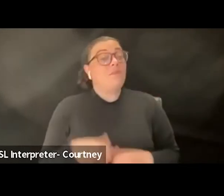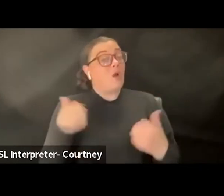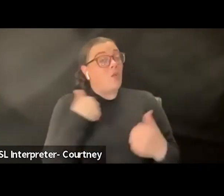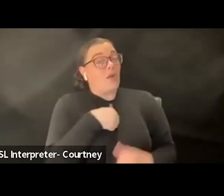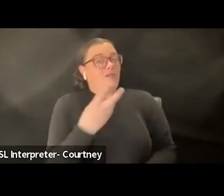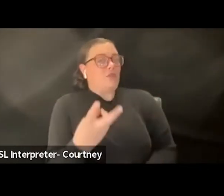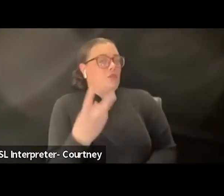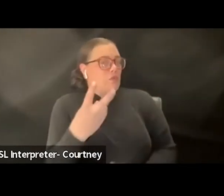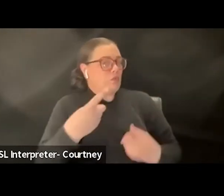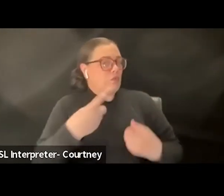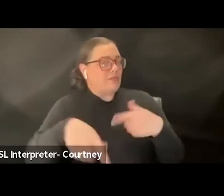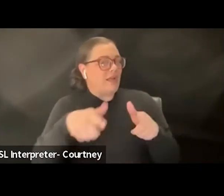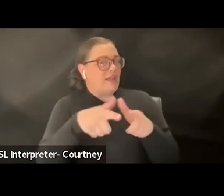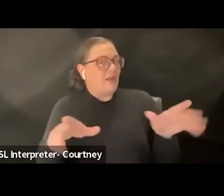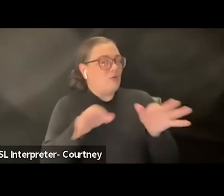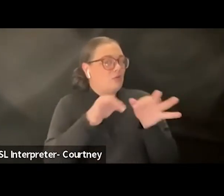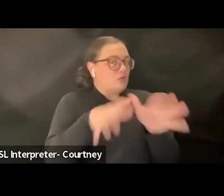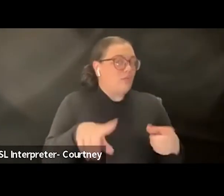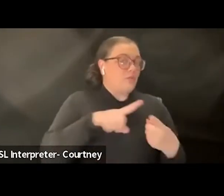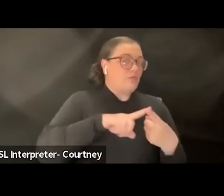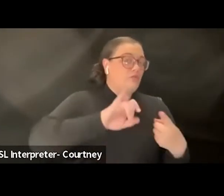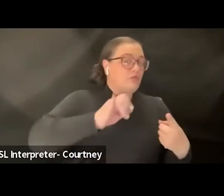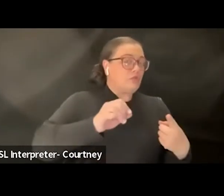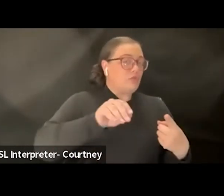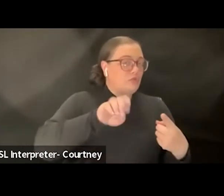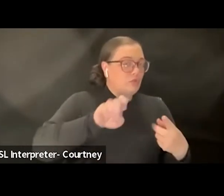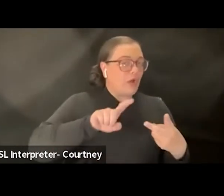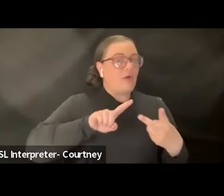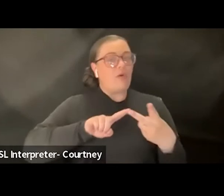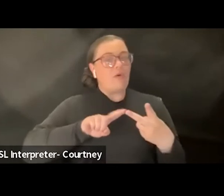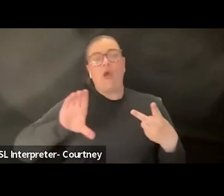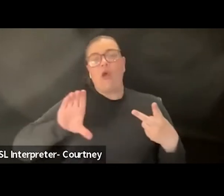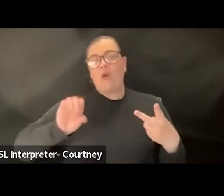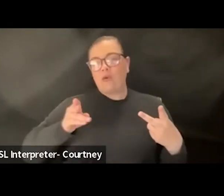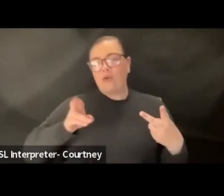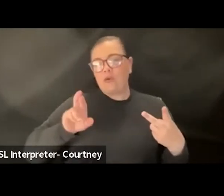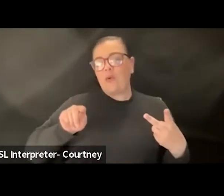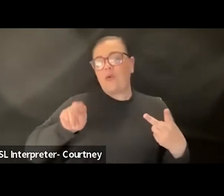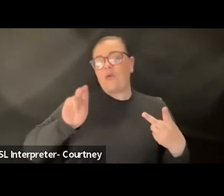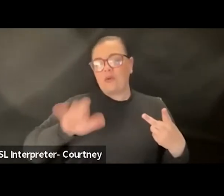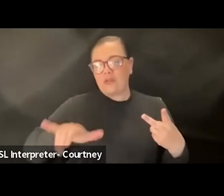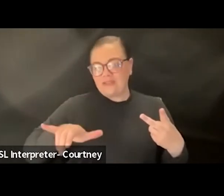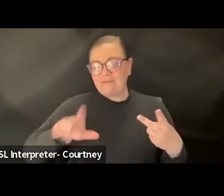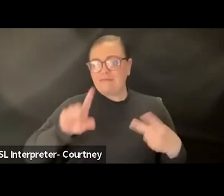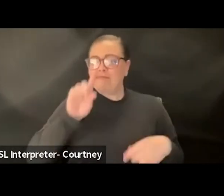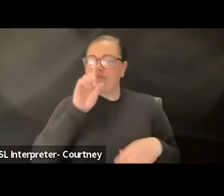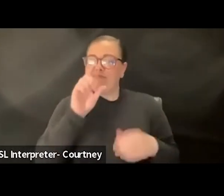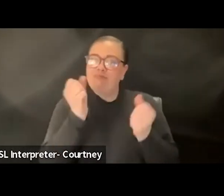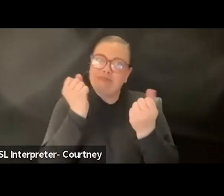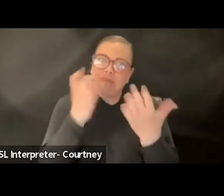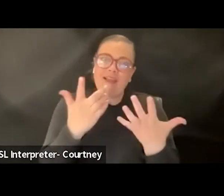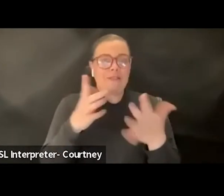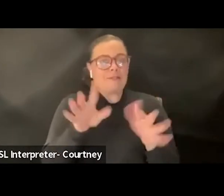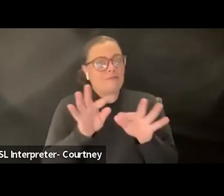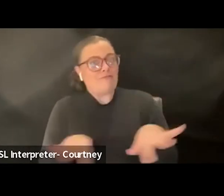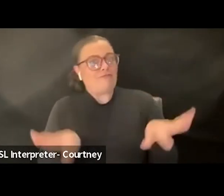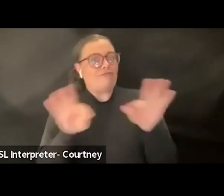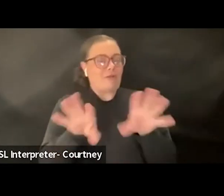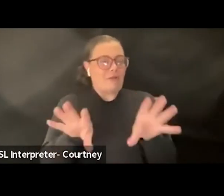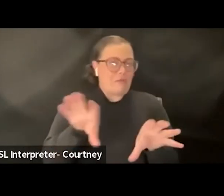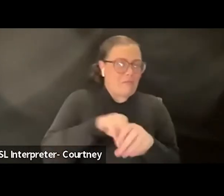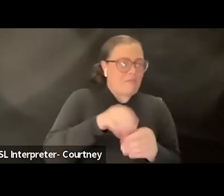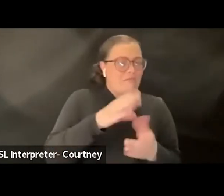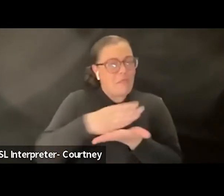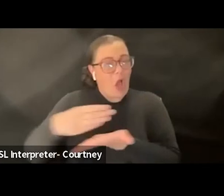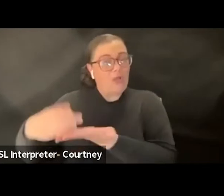Language interpreters Joe Rivera and Courtney Nimmershim. There are a lot of critical components to successful union organizing, and there are